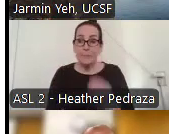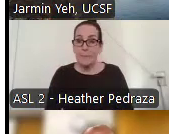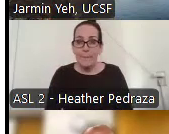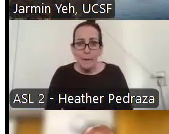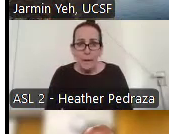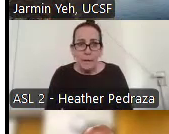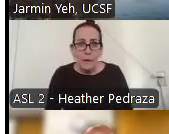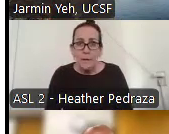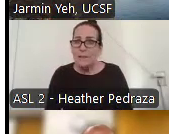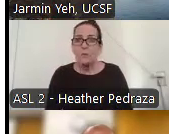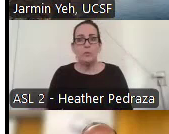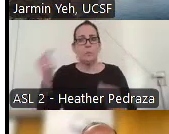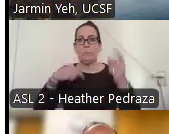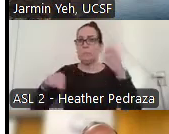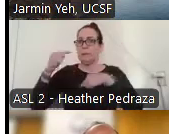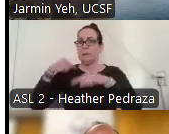It's way back, yeah.